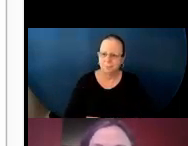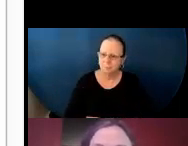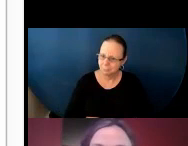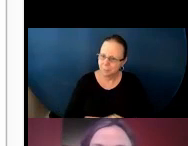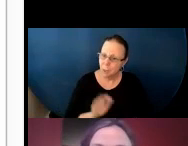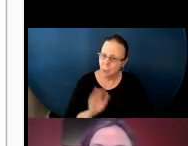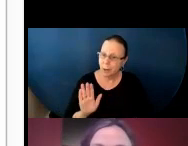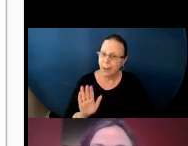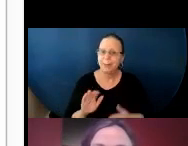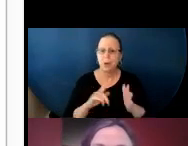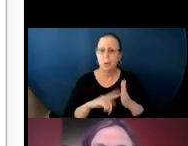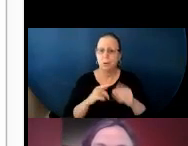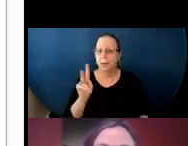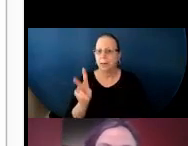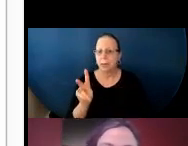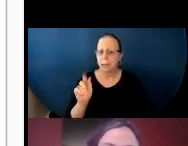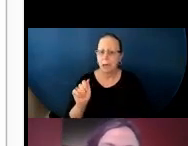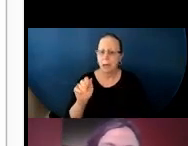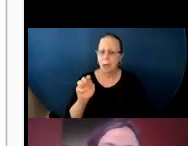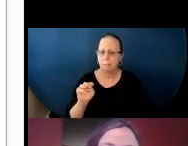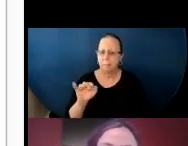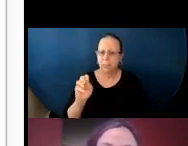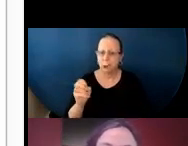Great. How about Kamisha?